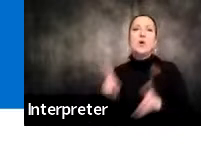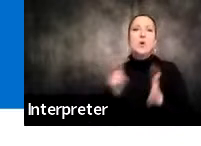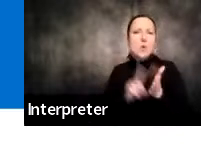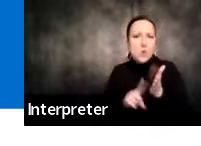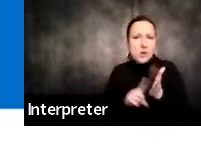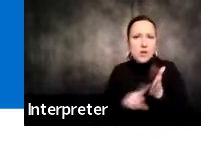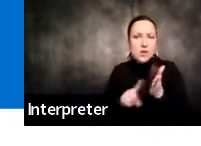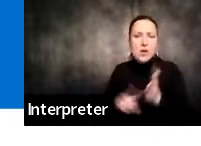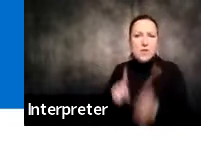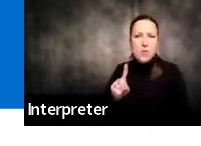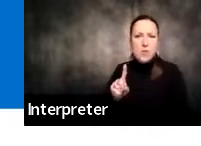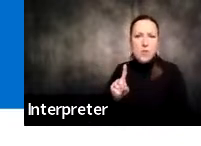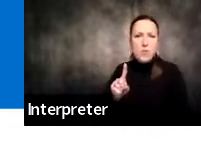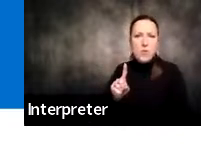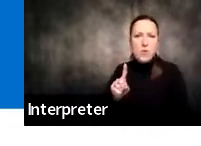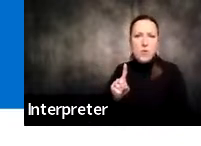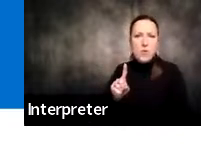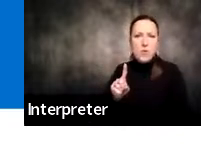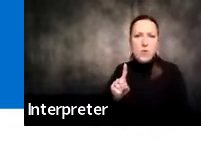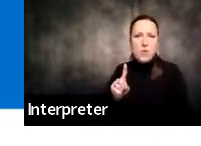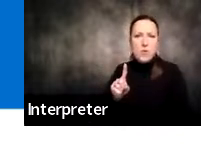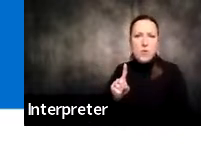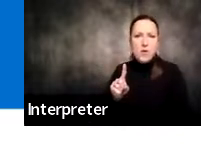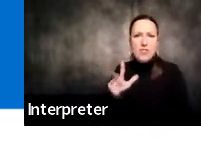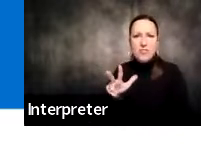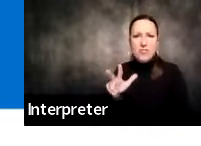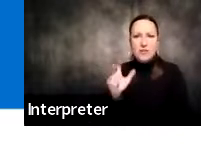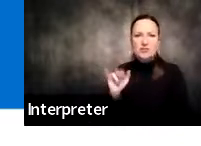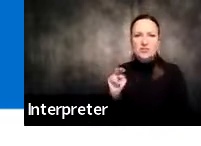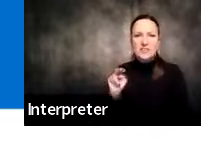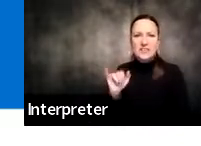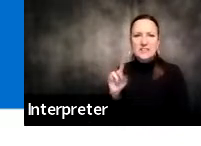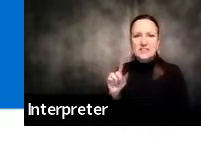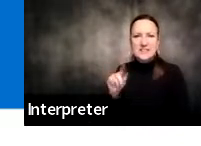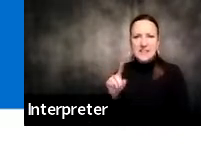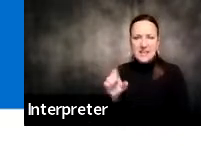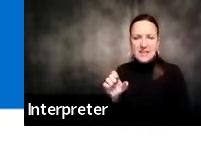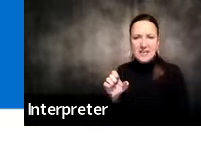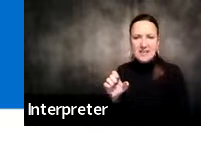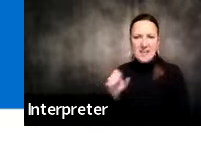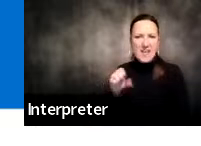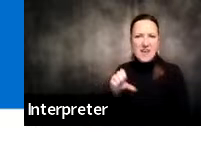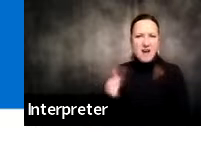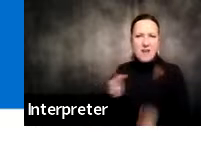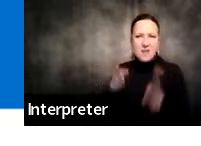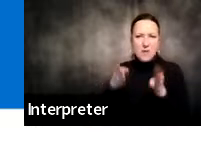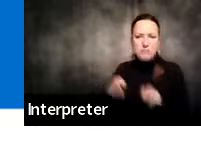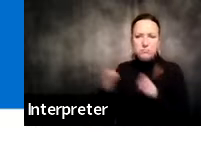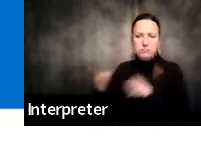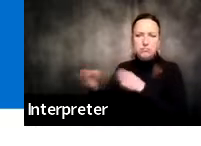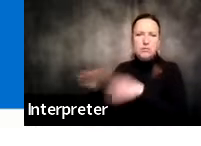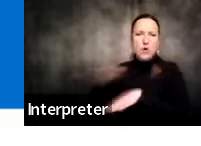and 1400 block of Trinidad, as well as a couple of blocks on West Virginia Avenue.